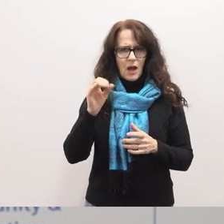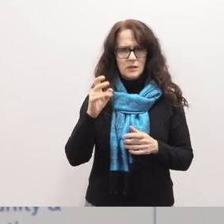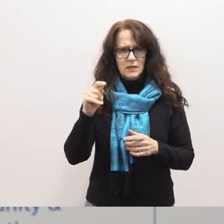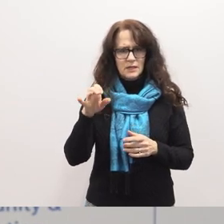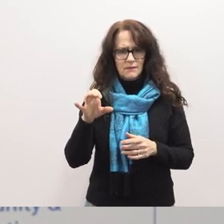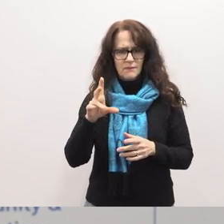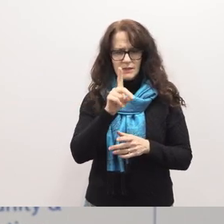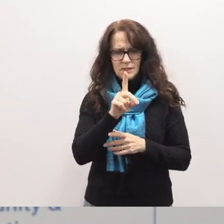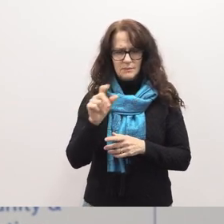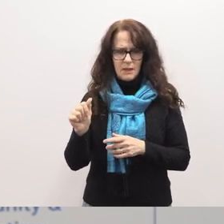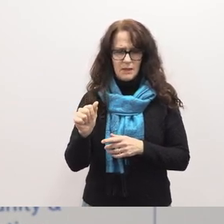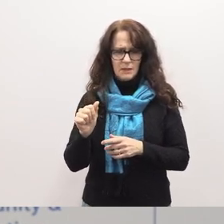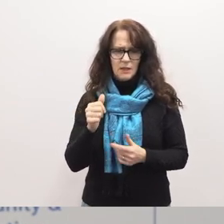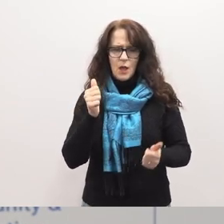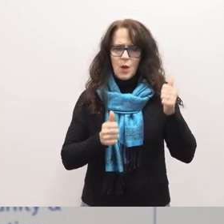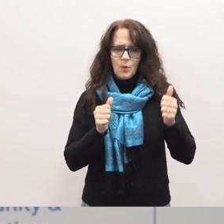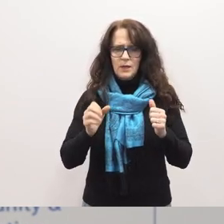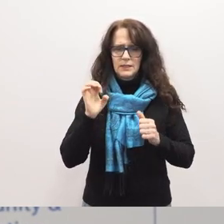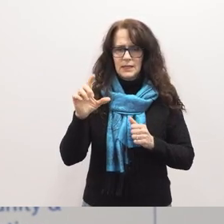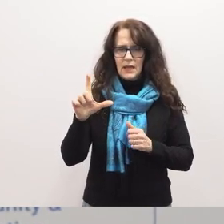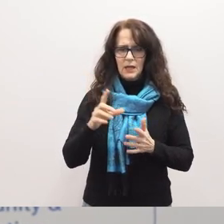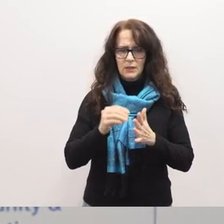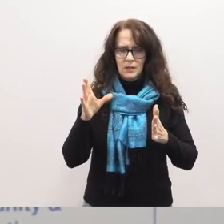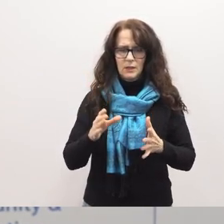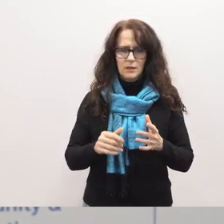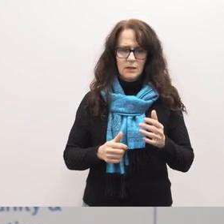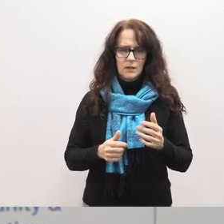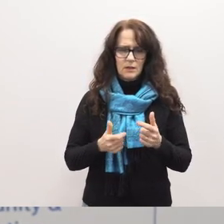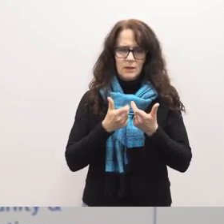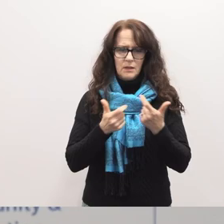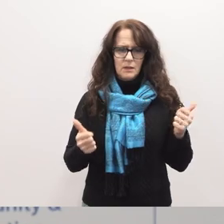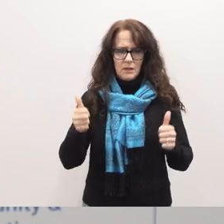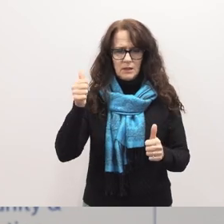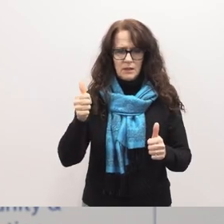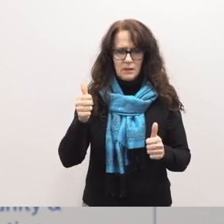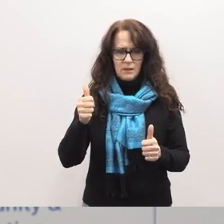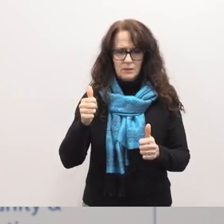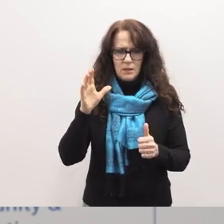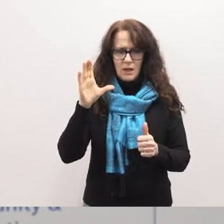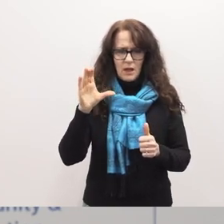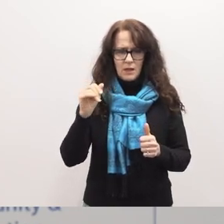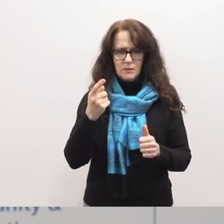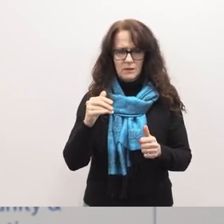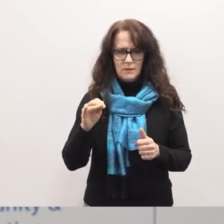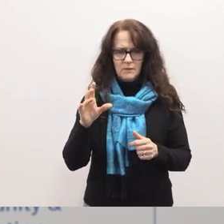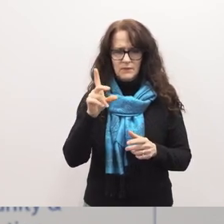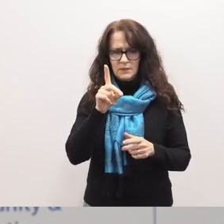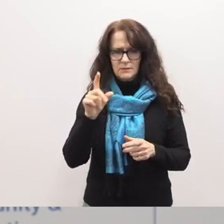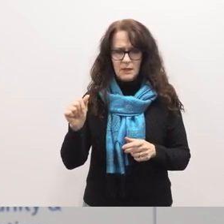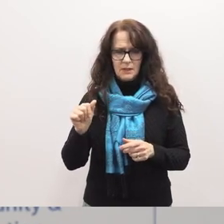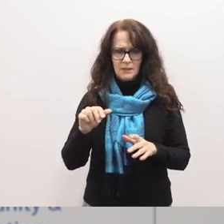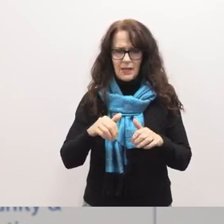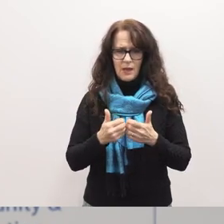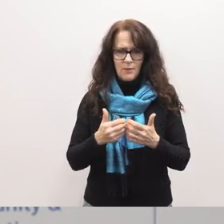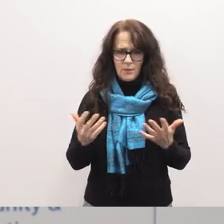determine which EL students have the most significant cognitive disabilities? And that's my first question.